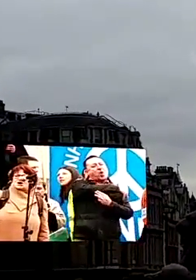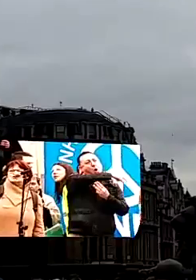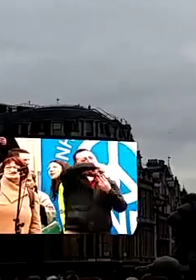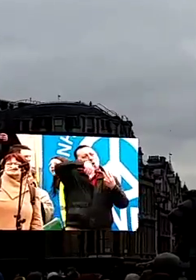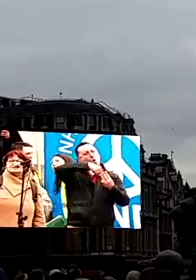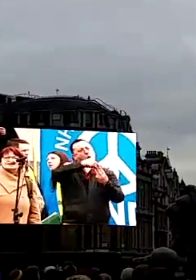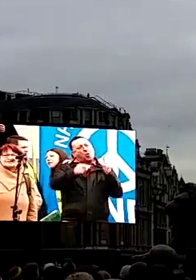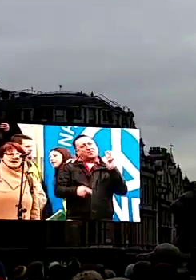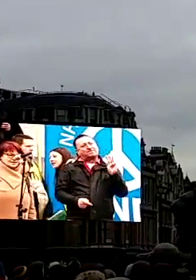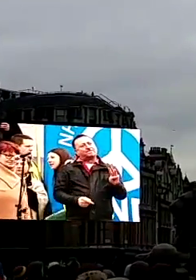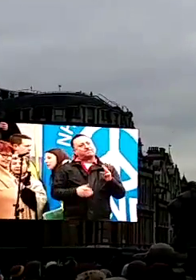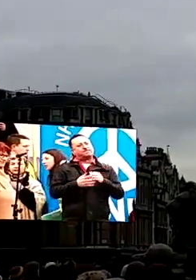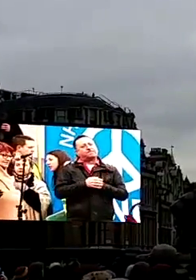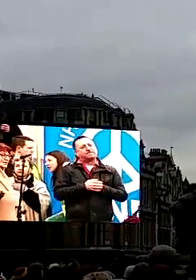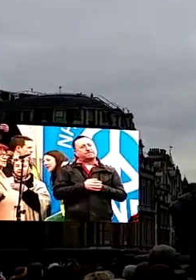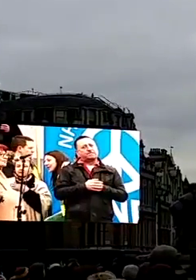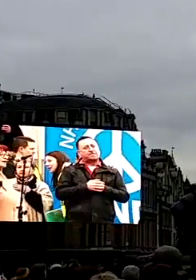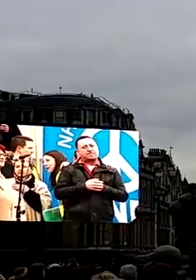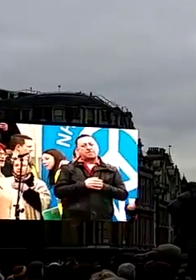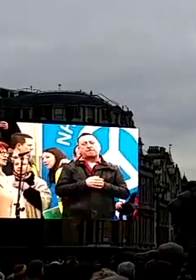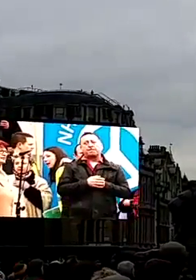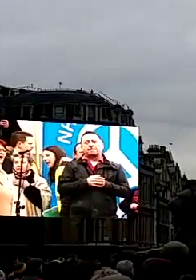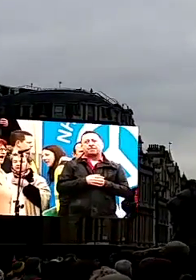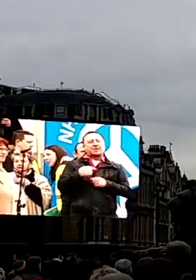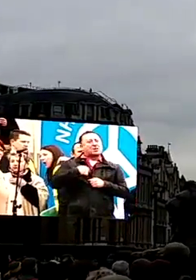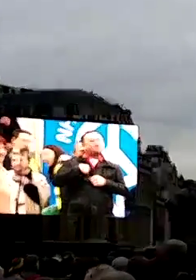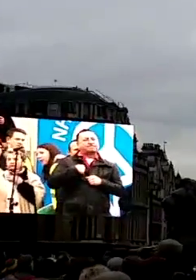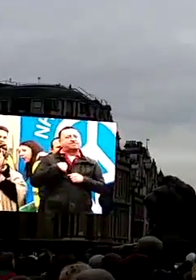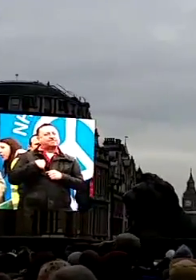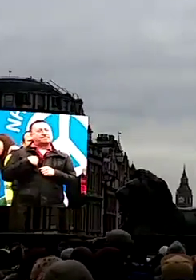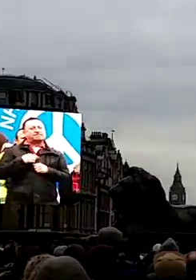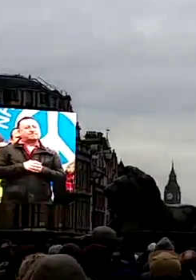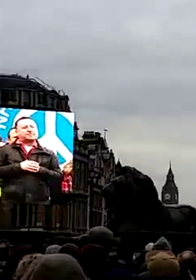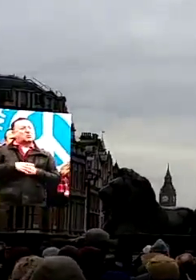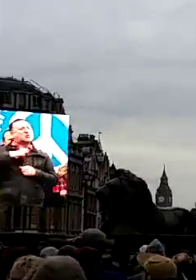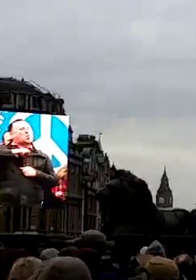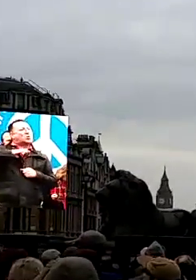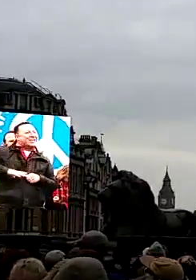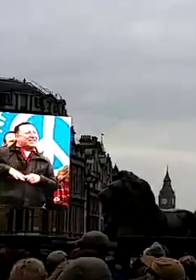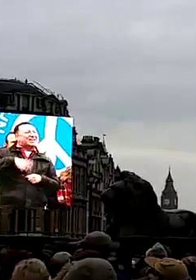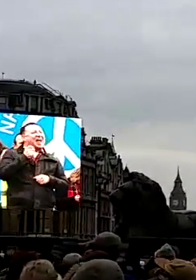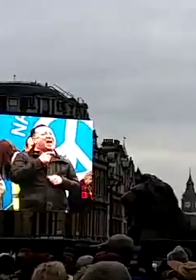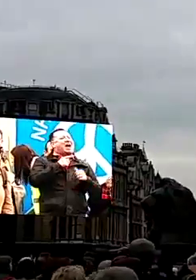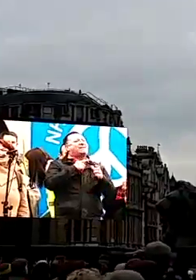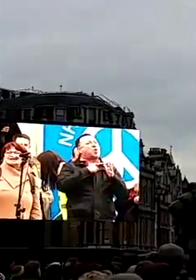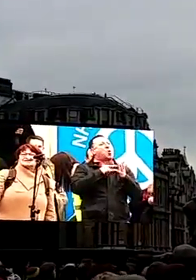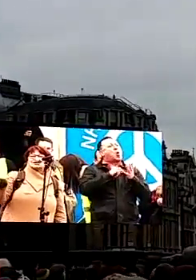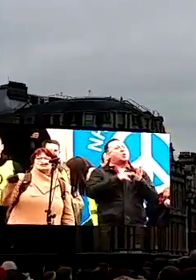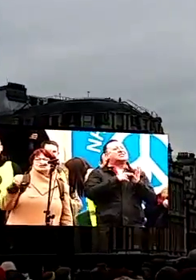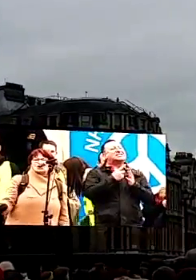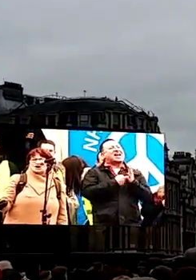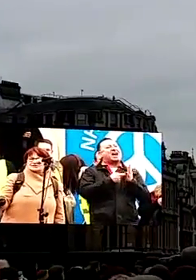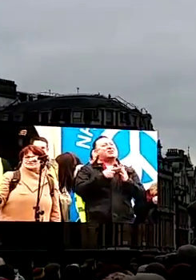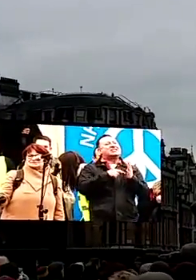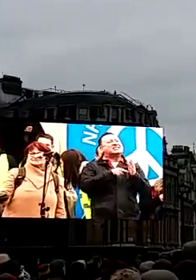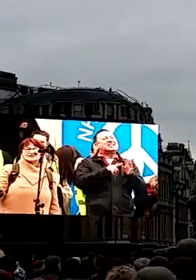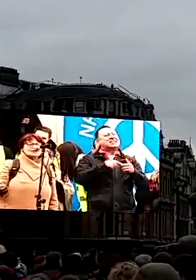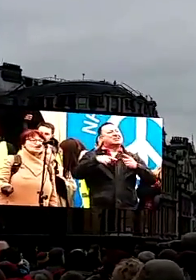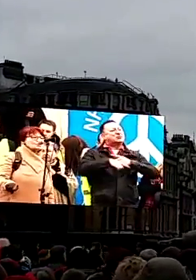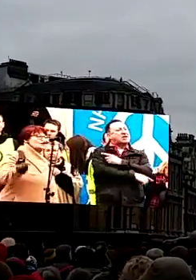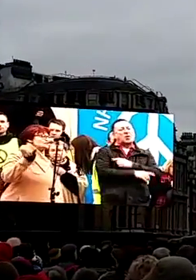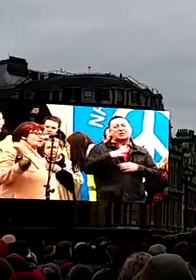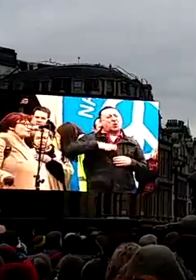of those things. We don't have to have austerity. It is a